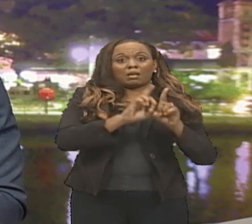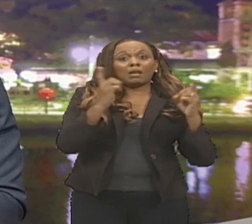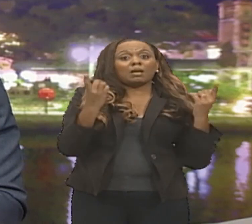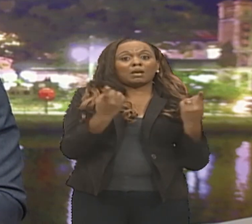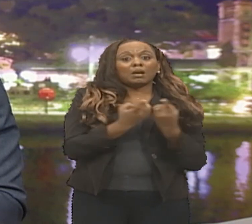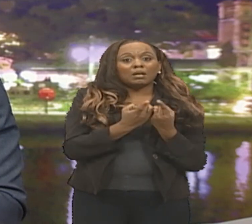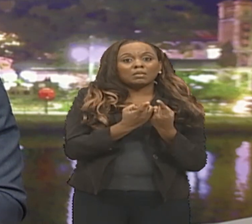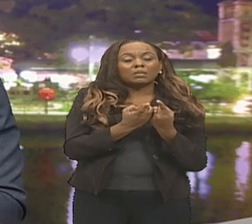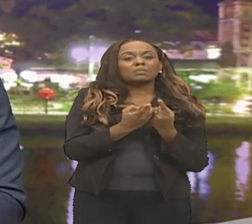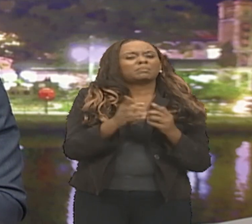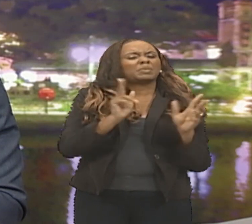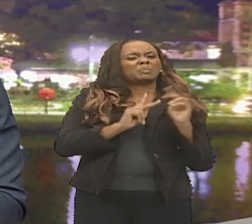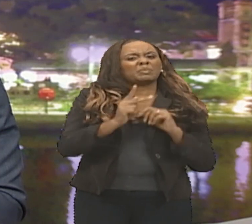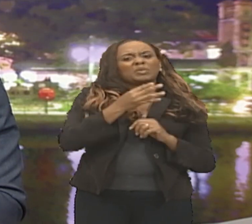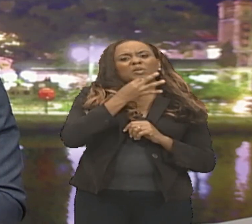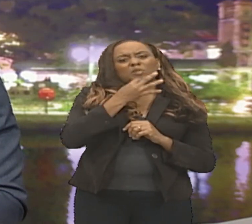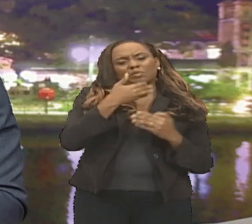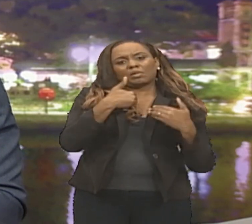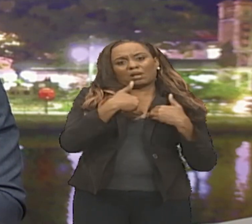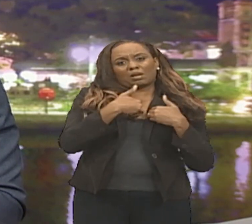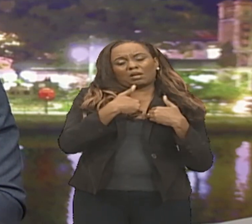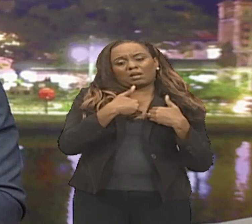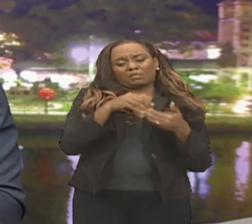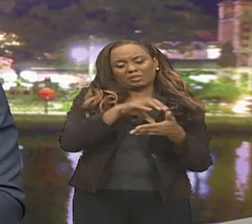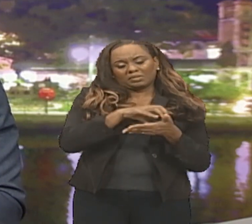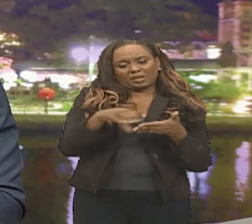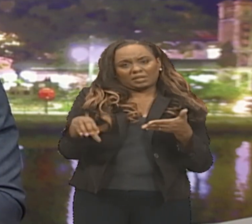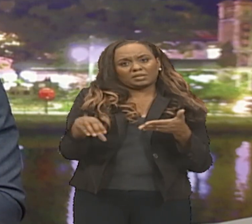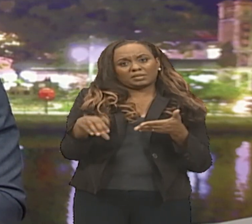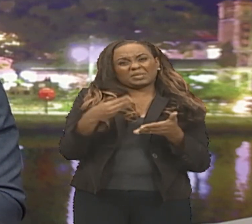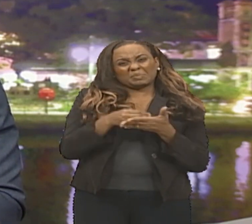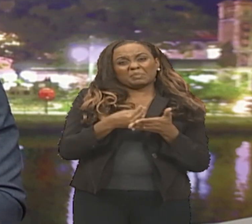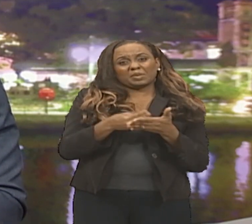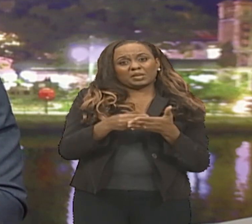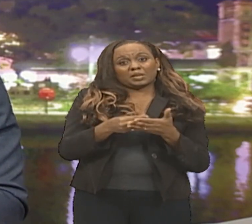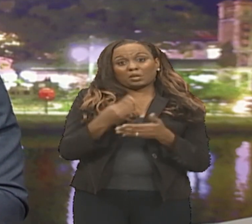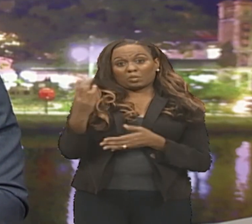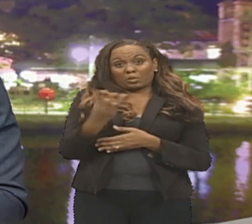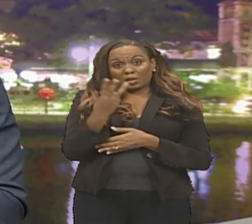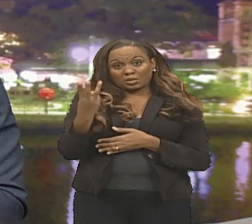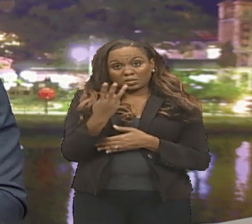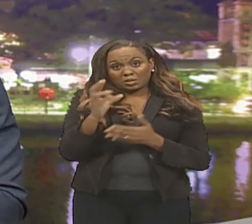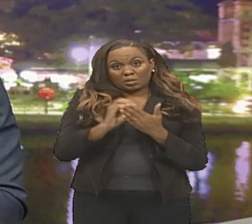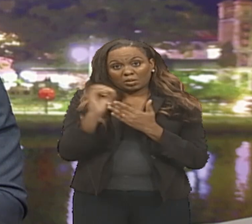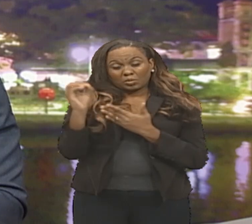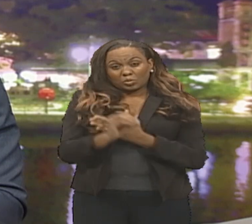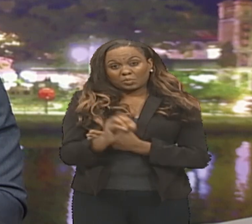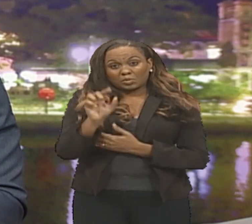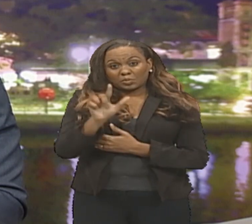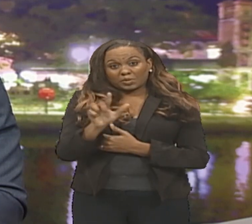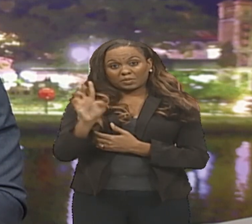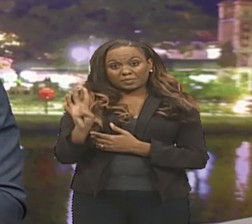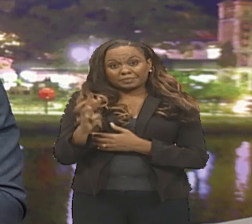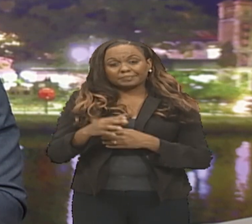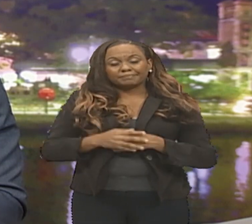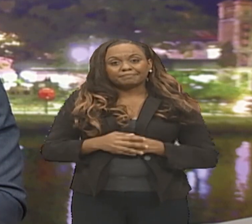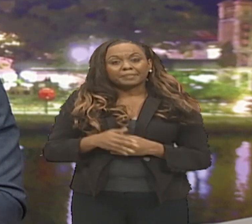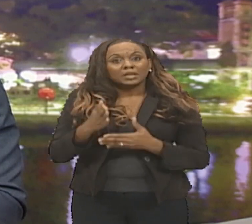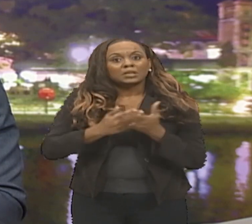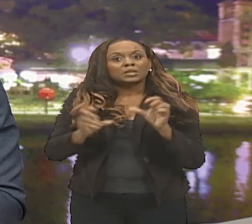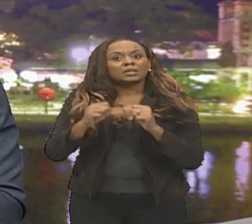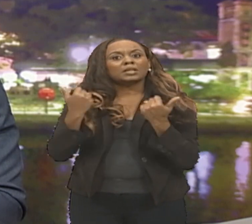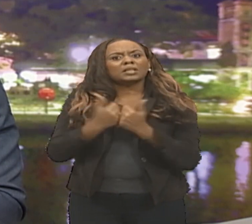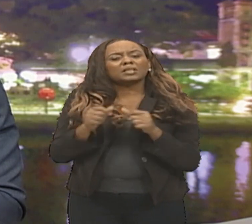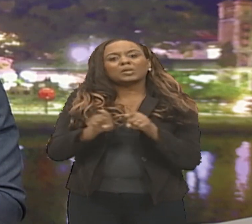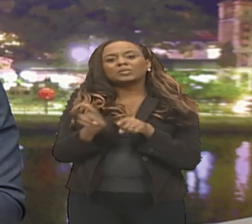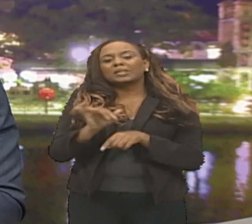which are being affected will continue and should be completed by Wednesday. Some of the agencies in this phase include the Ministry